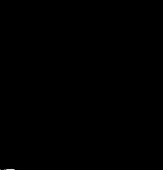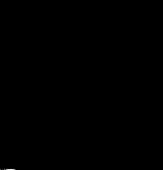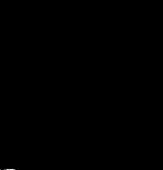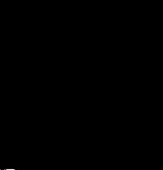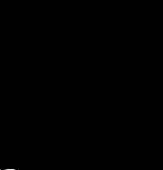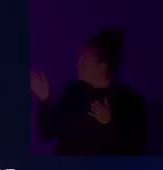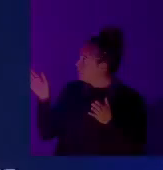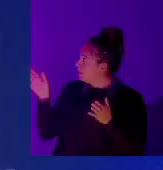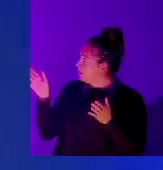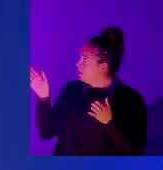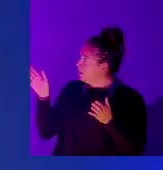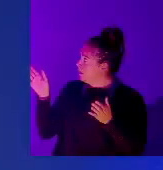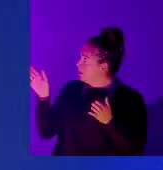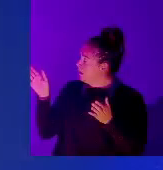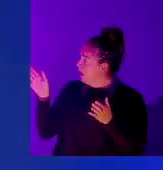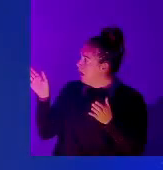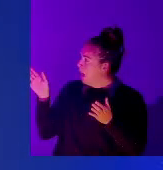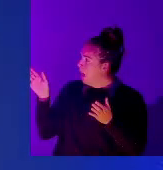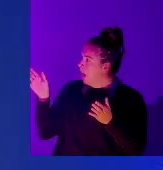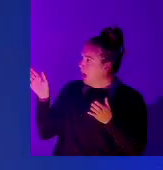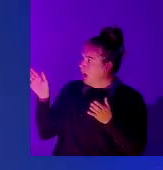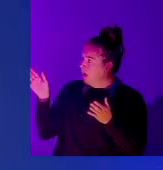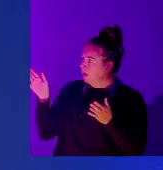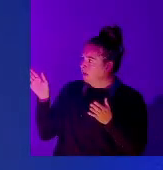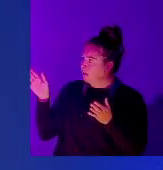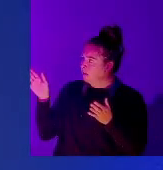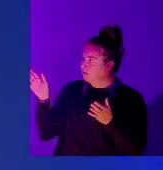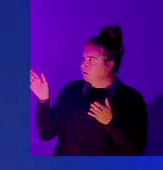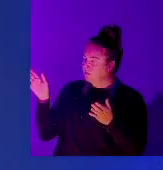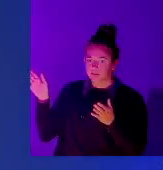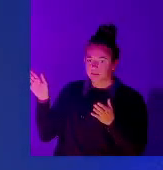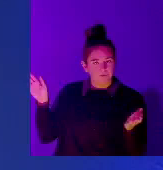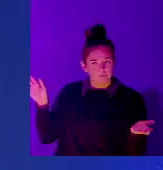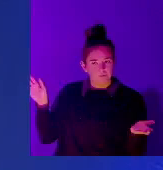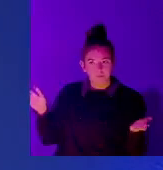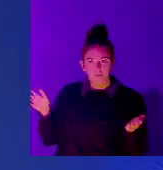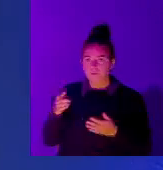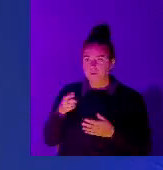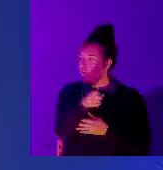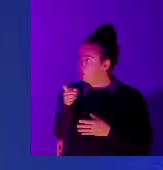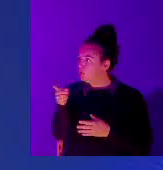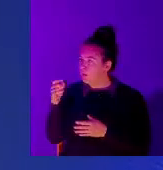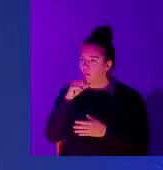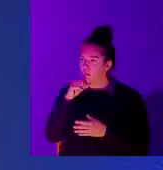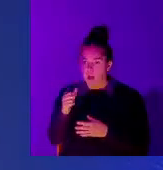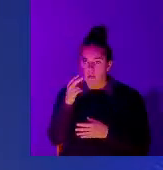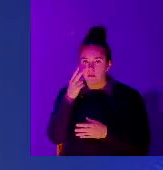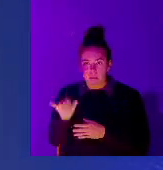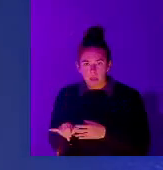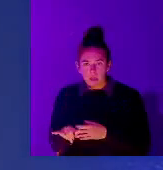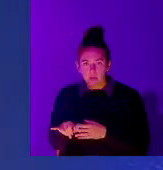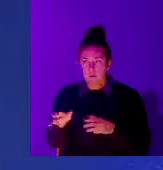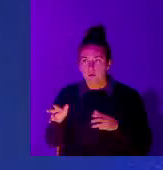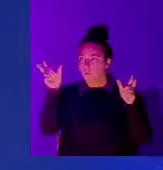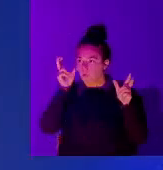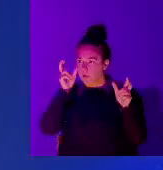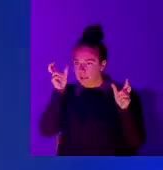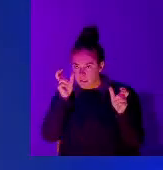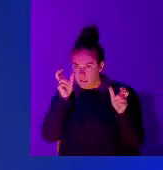evil continually. Do you not see that in the wickedness that is